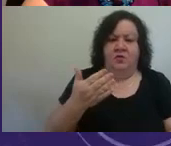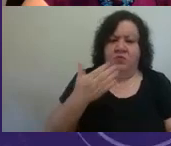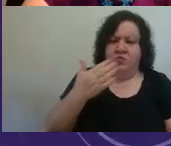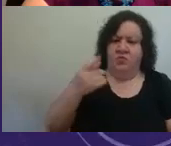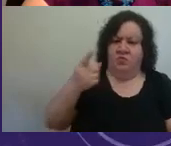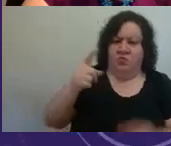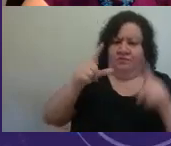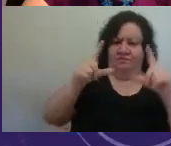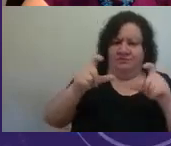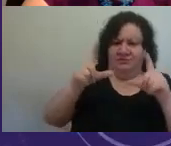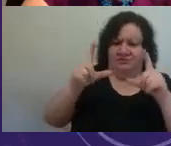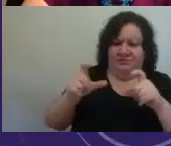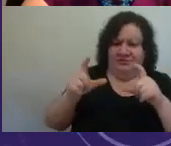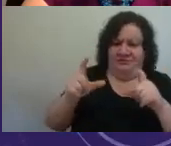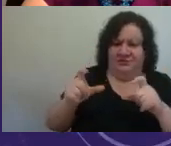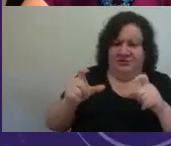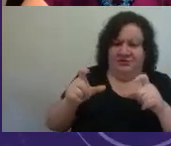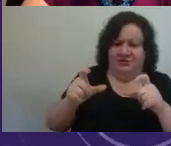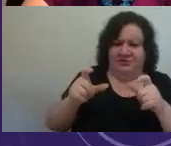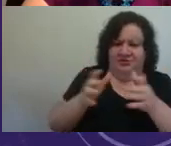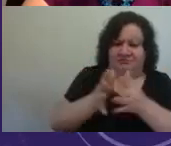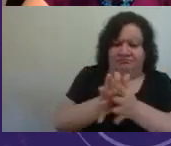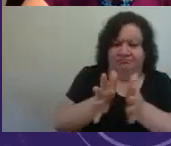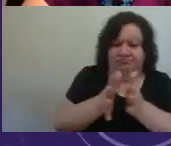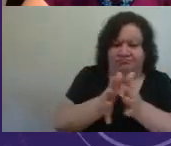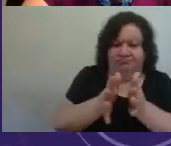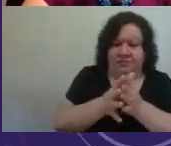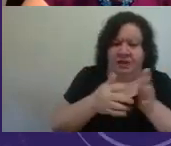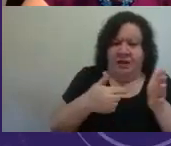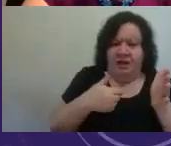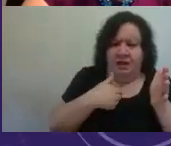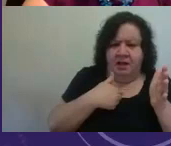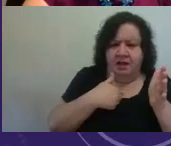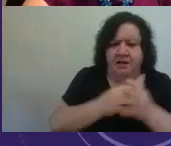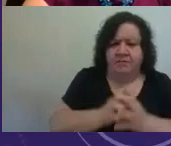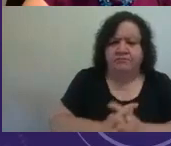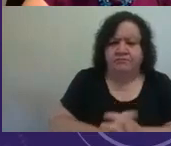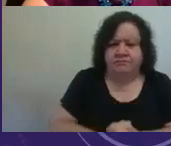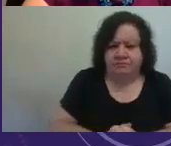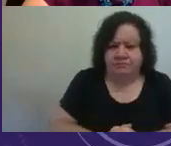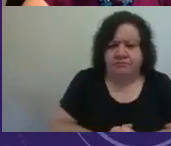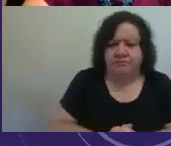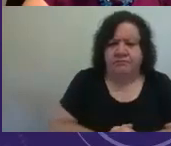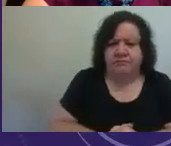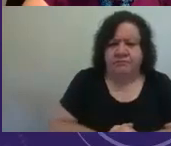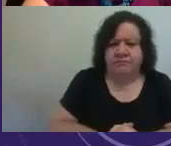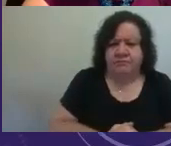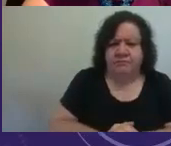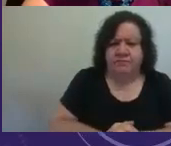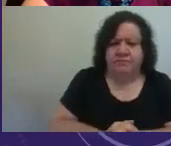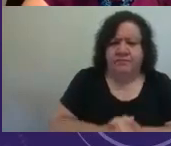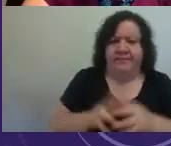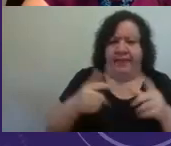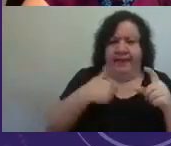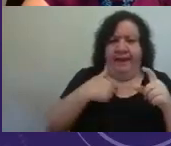an example of the image description, but it's correct that you should not be using all caps for